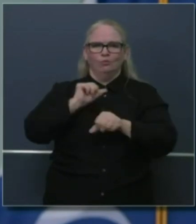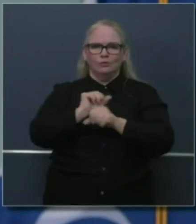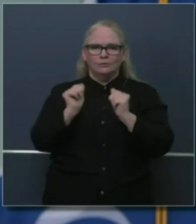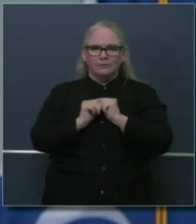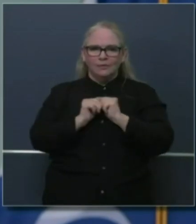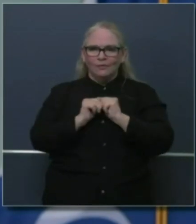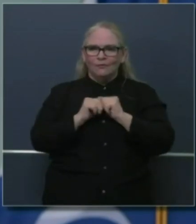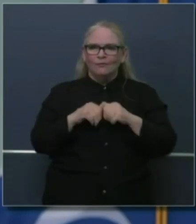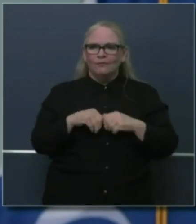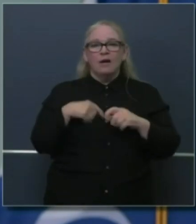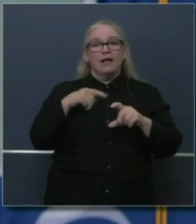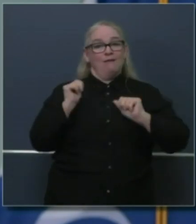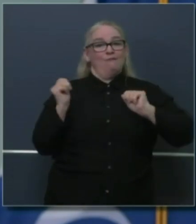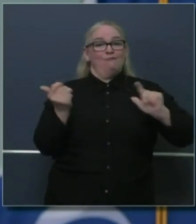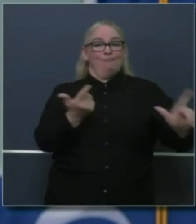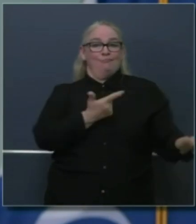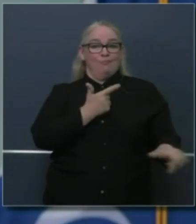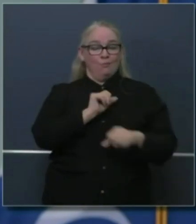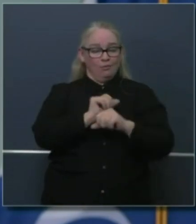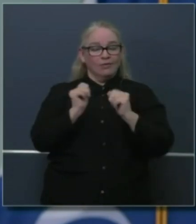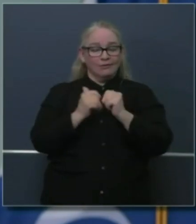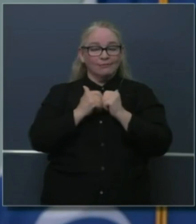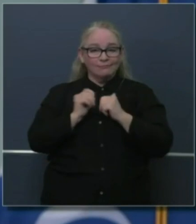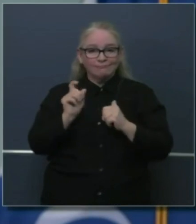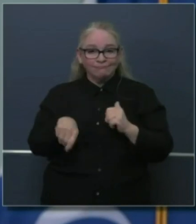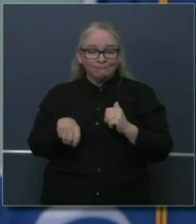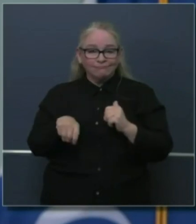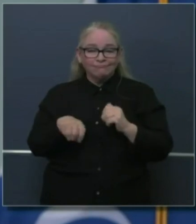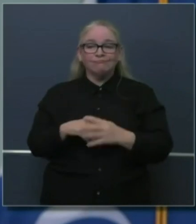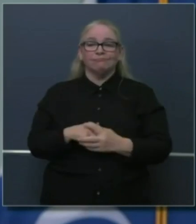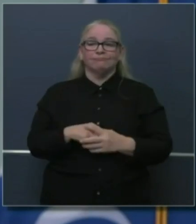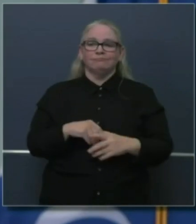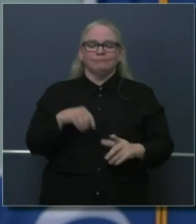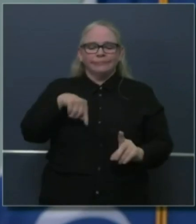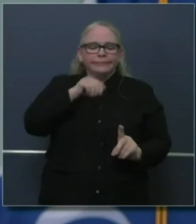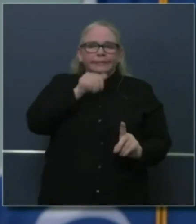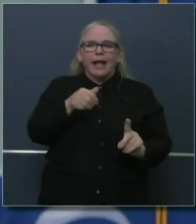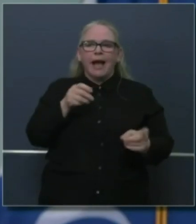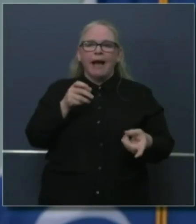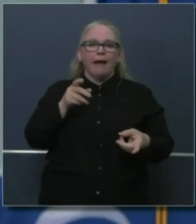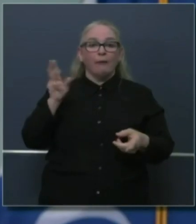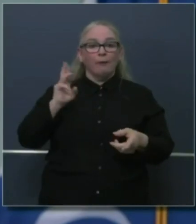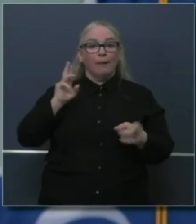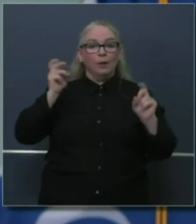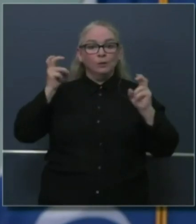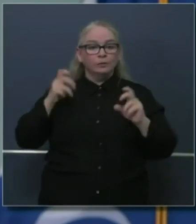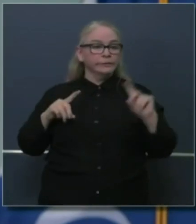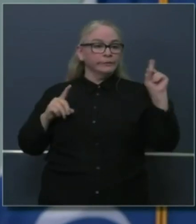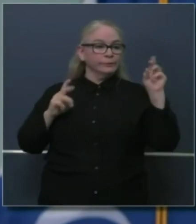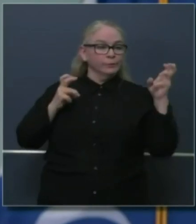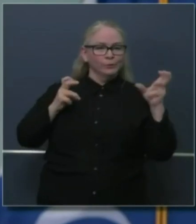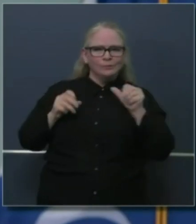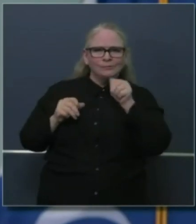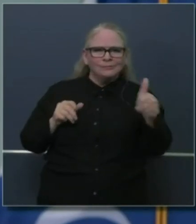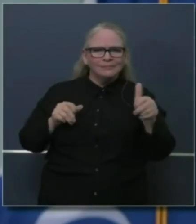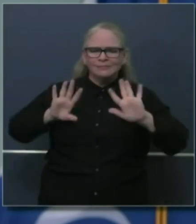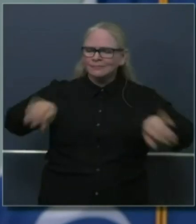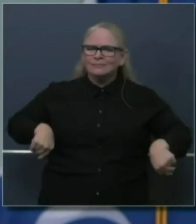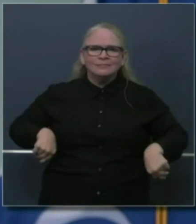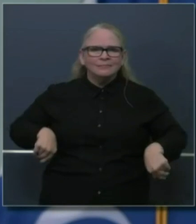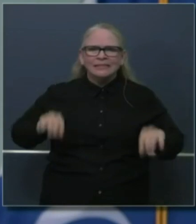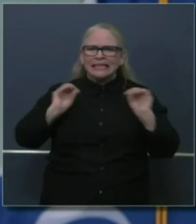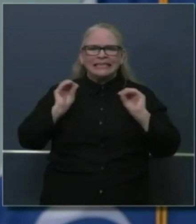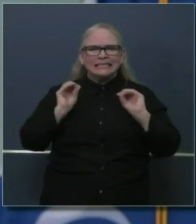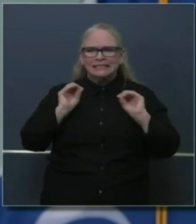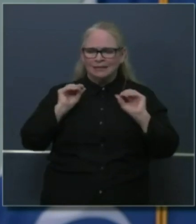everybody moving together in this. This is, again, not a red state issue, not a blue state issue. It's tiring saying that. It's not a red county issue, a